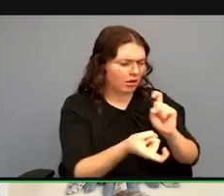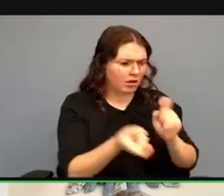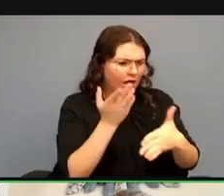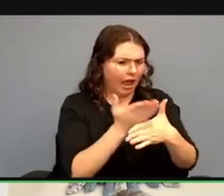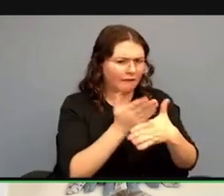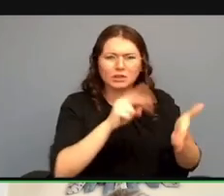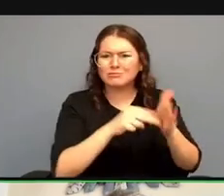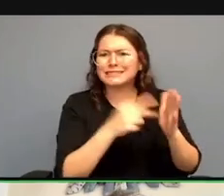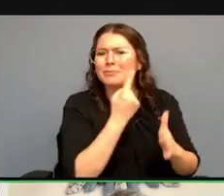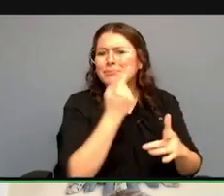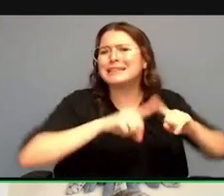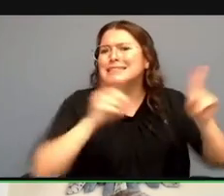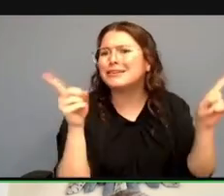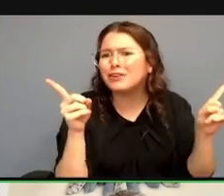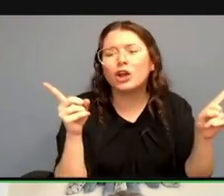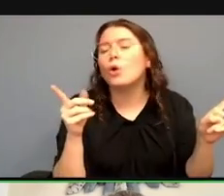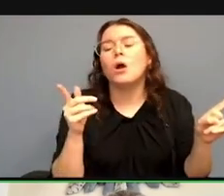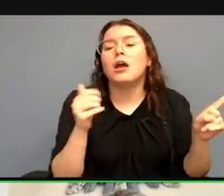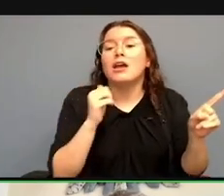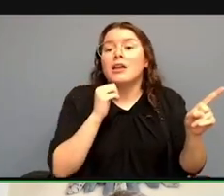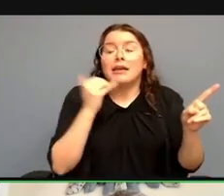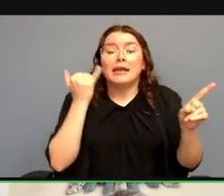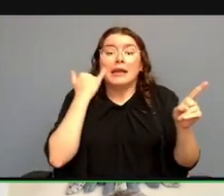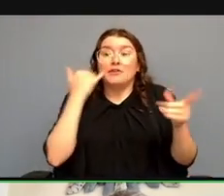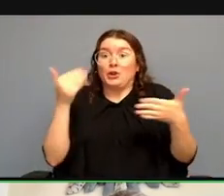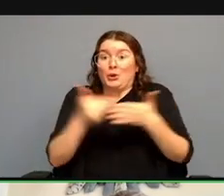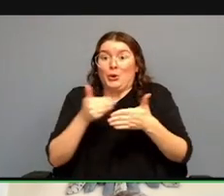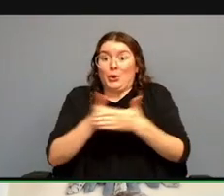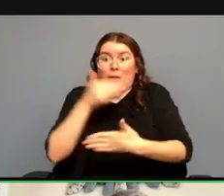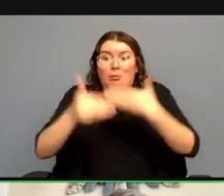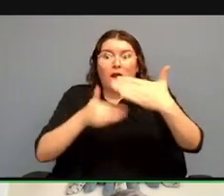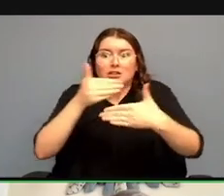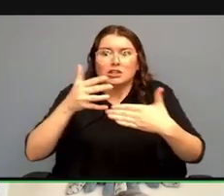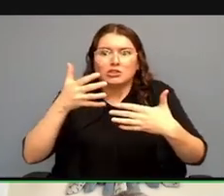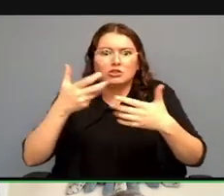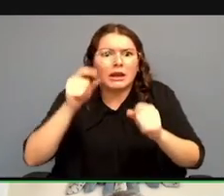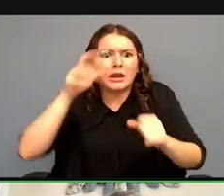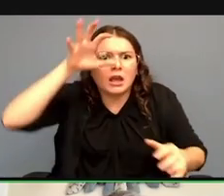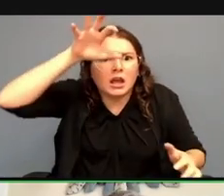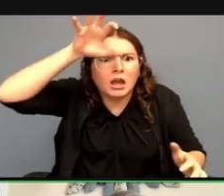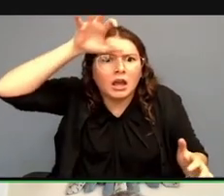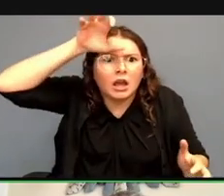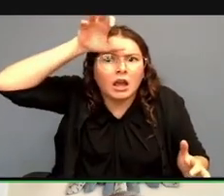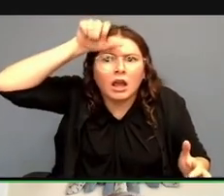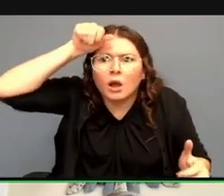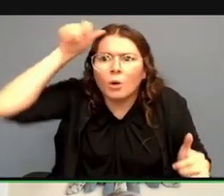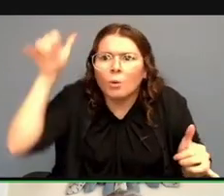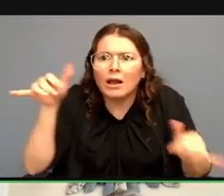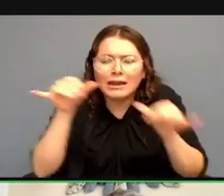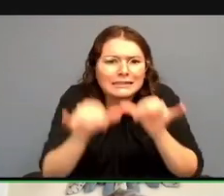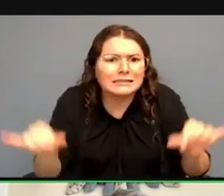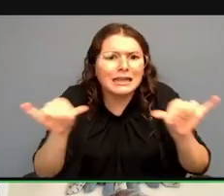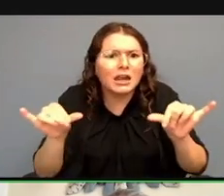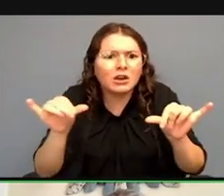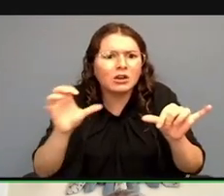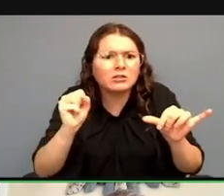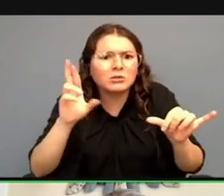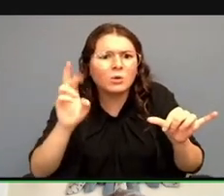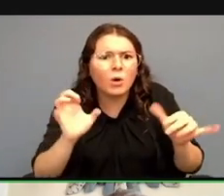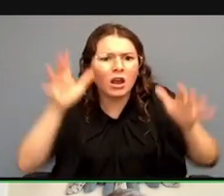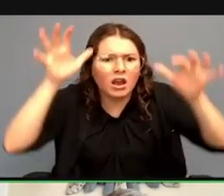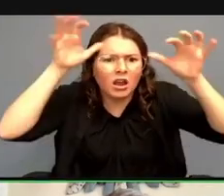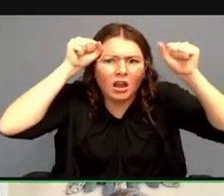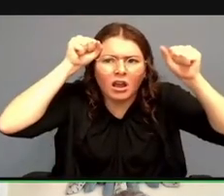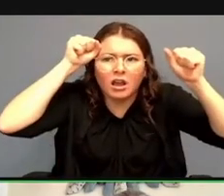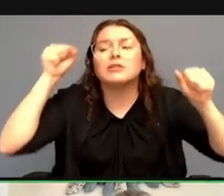just not even worth someone who's new to this process trying to memorize what's considered a standard score. That's all going to be in your